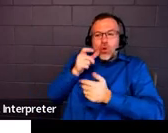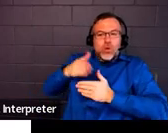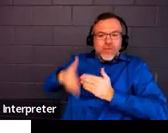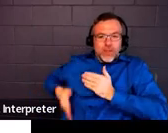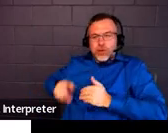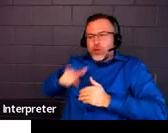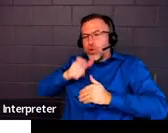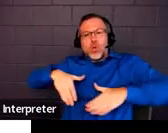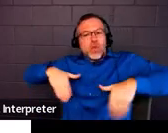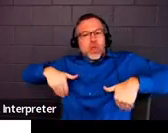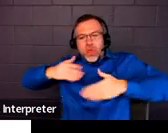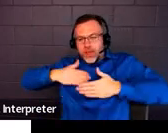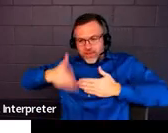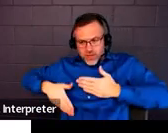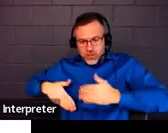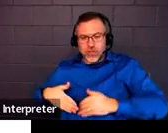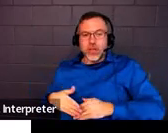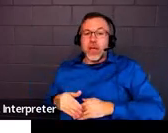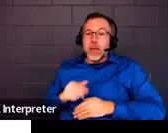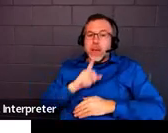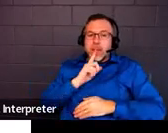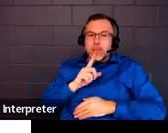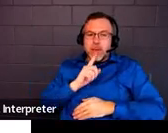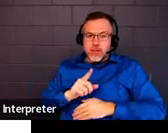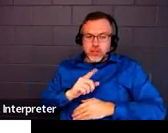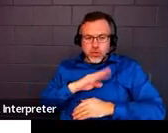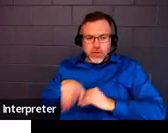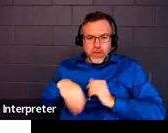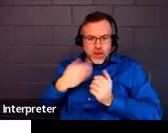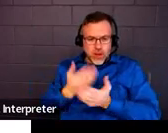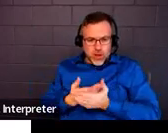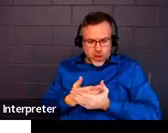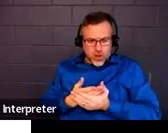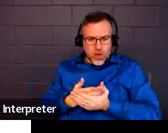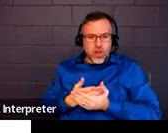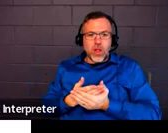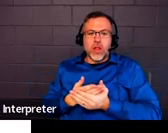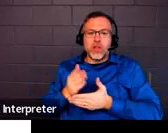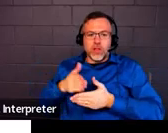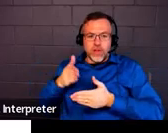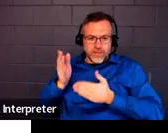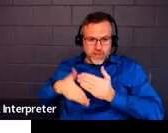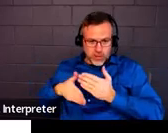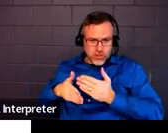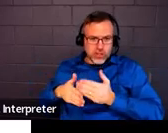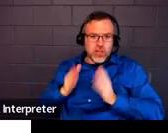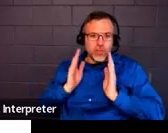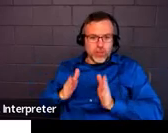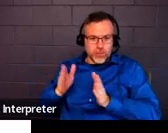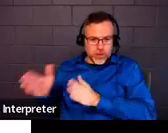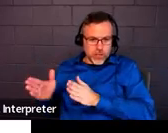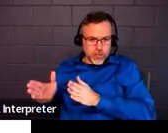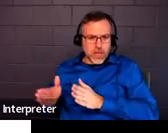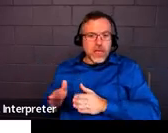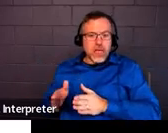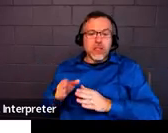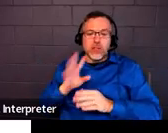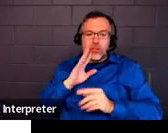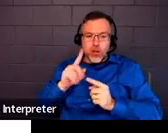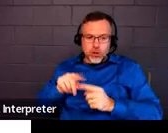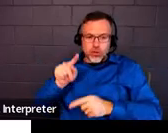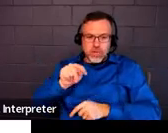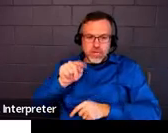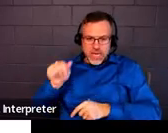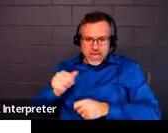the test administration. Confer with your TAs to make sure you've developed a local schedule for participation to make